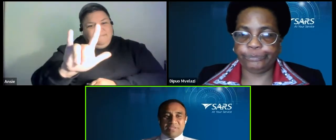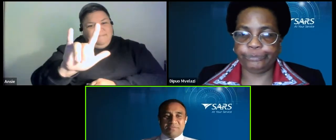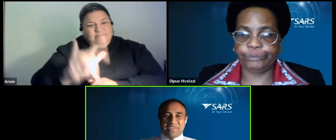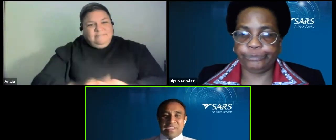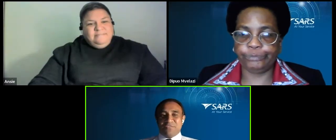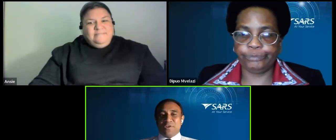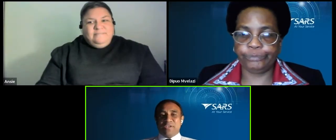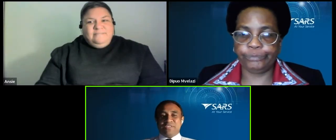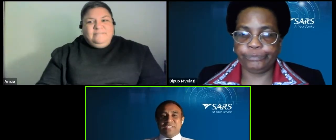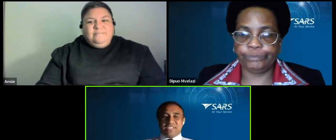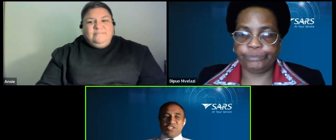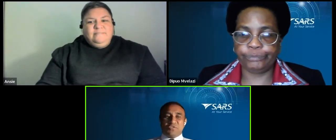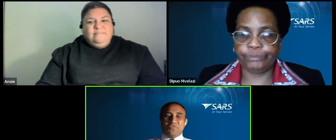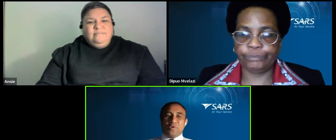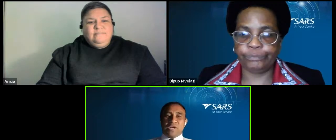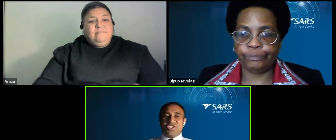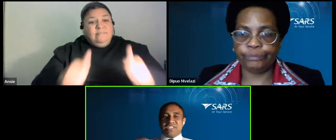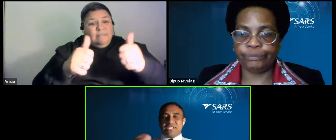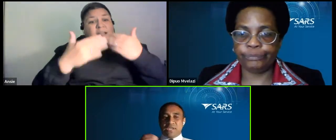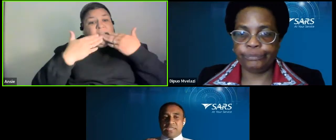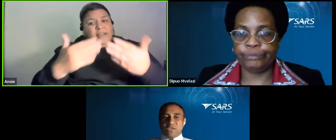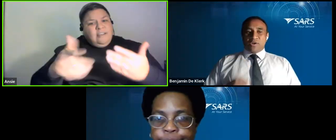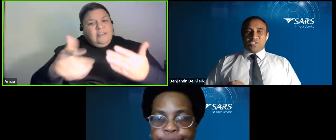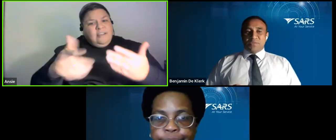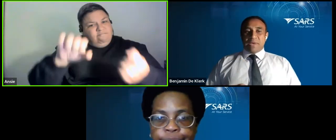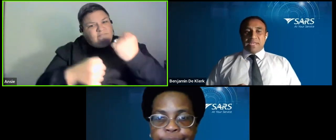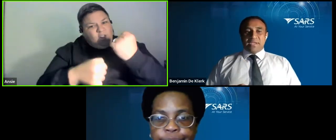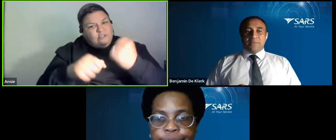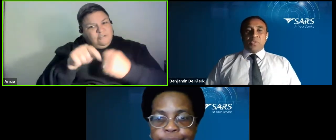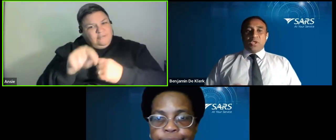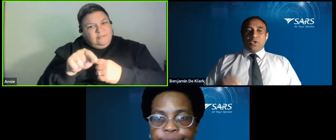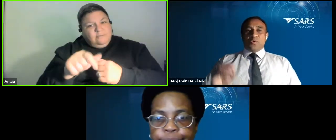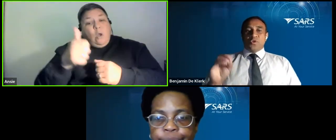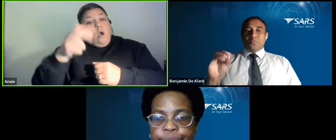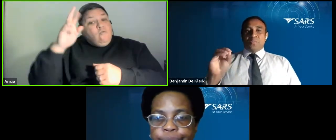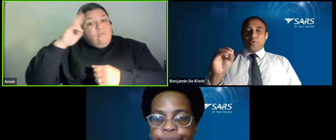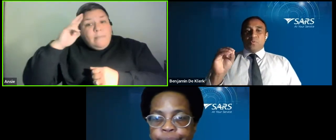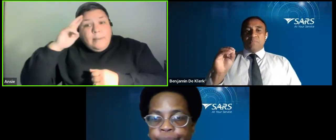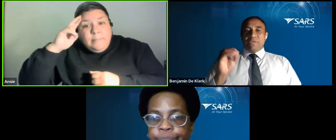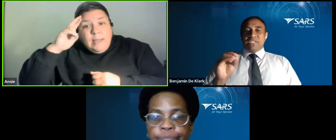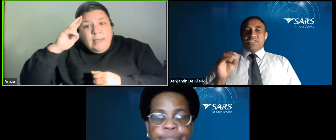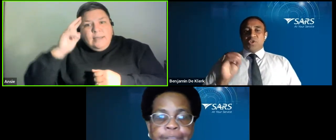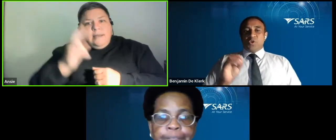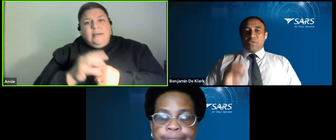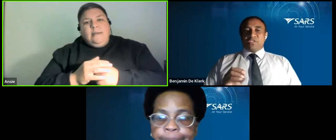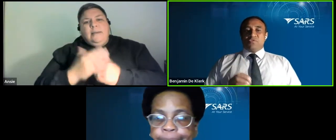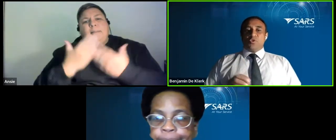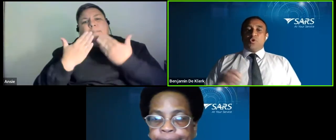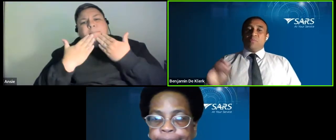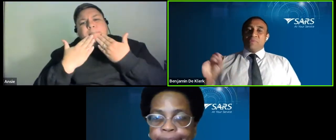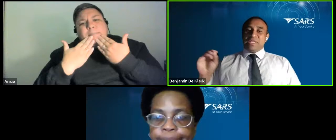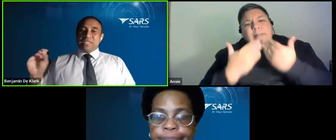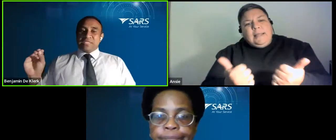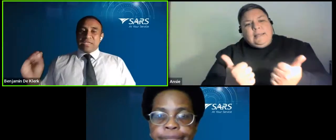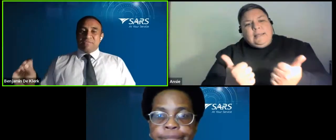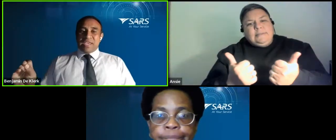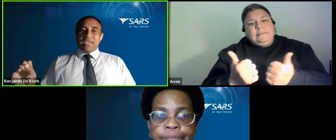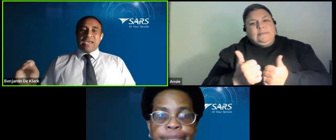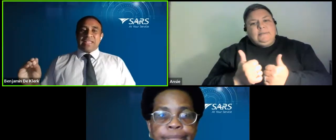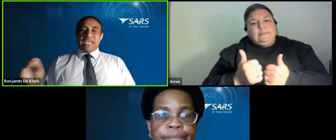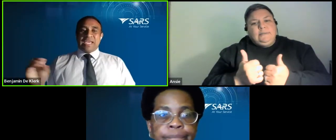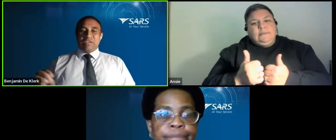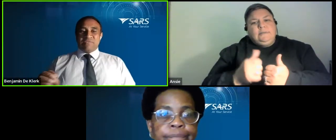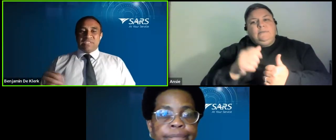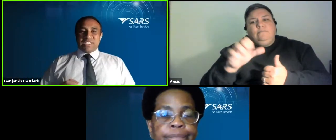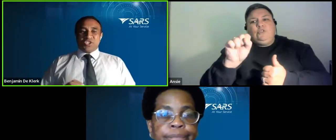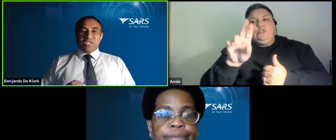Thank you, Ms. Mvelazi, for closing the session for us. Just as a last reminder, could we please request of you to complete the survey